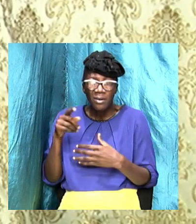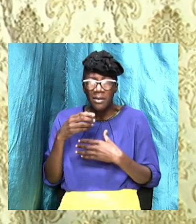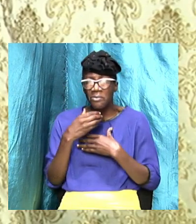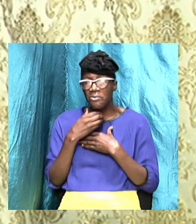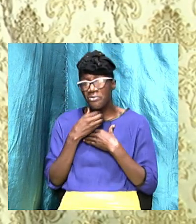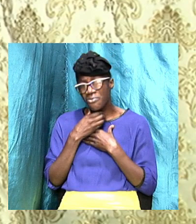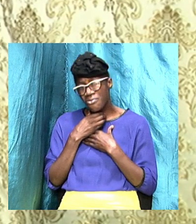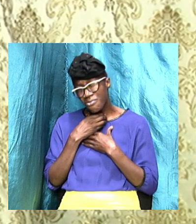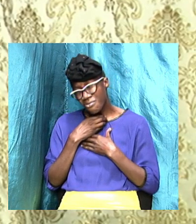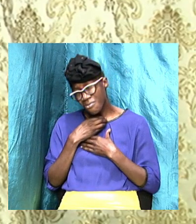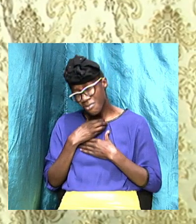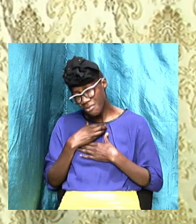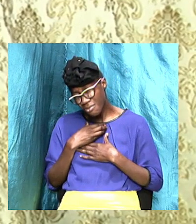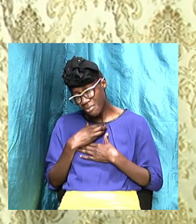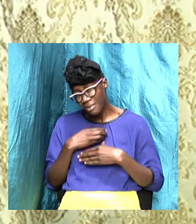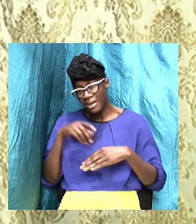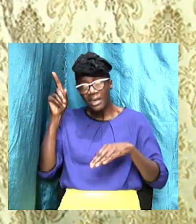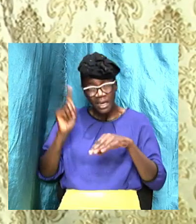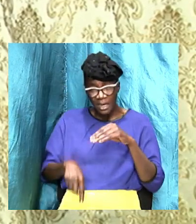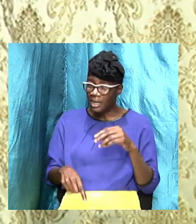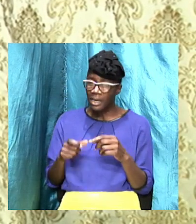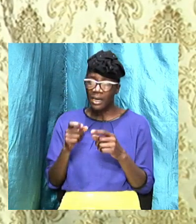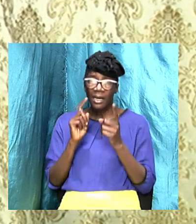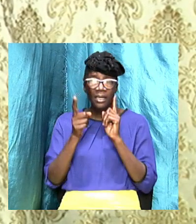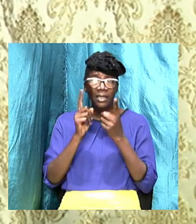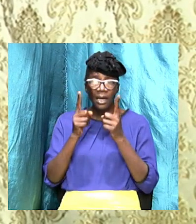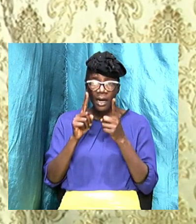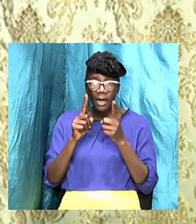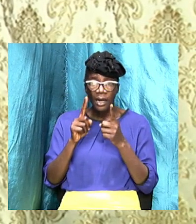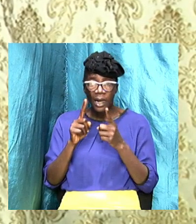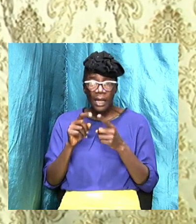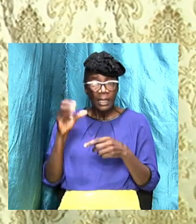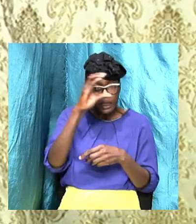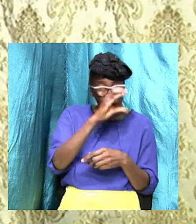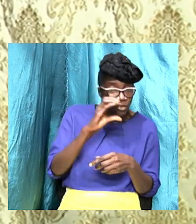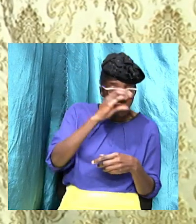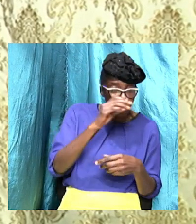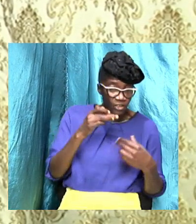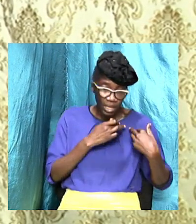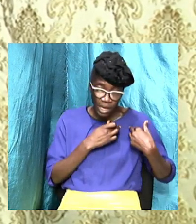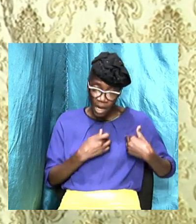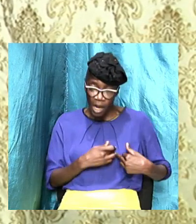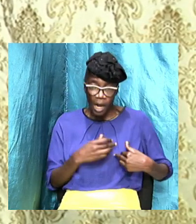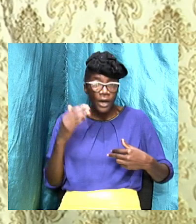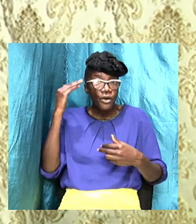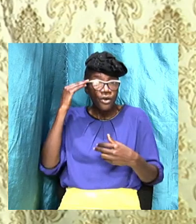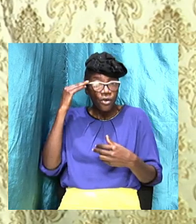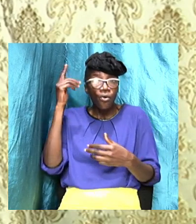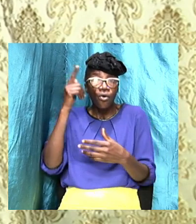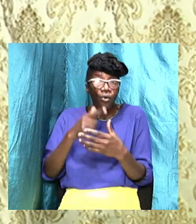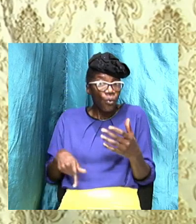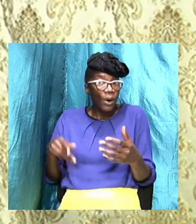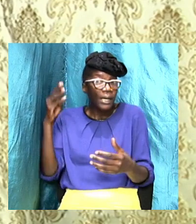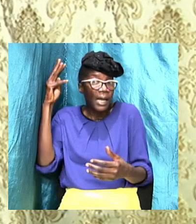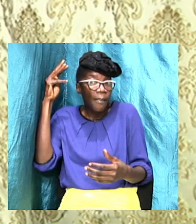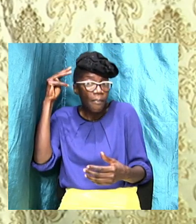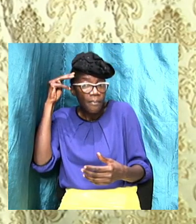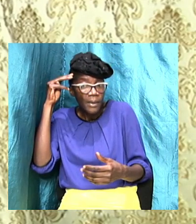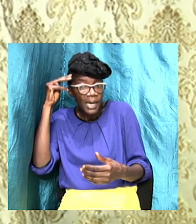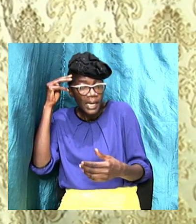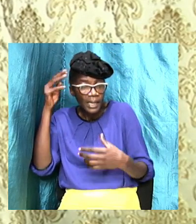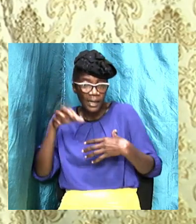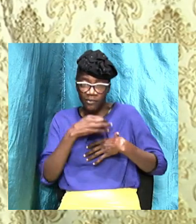which cannot be uttered. And he that searcheth the heart knoweth what is the mind of the